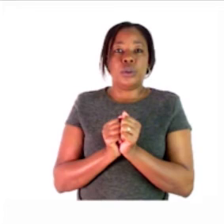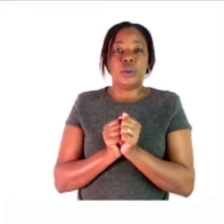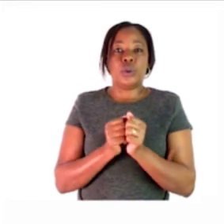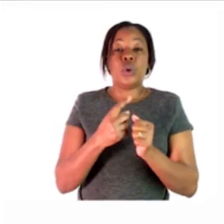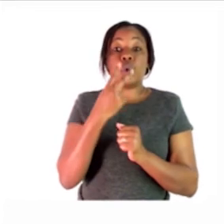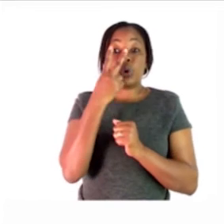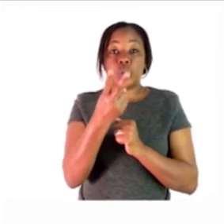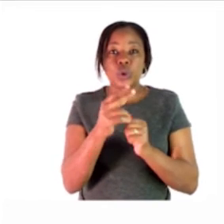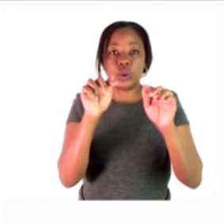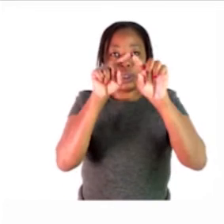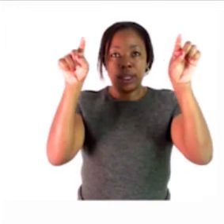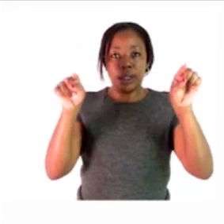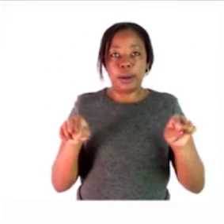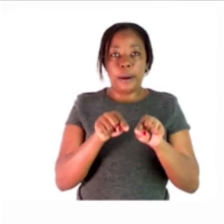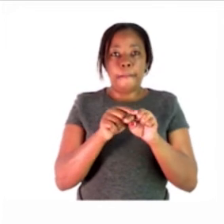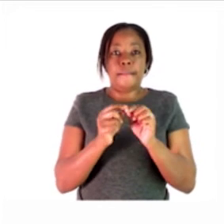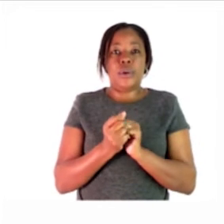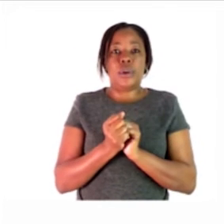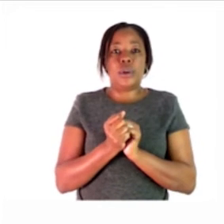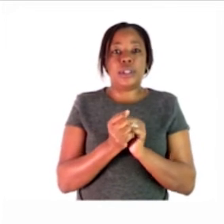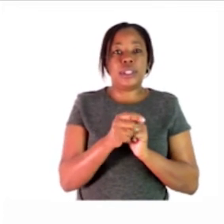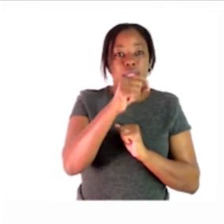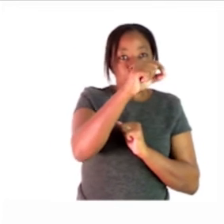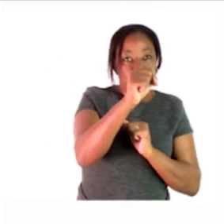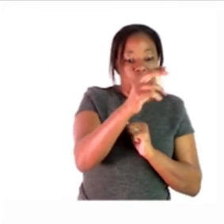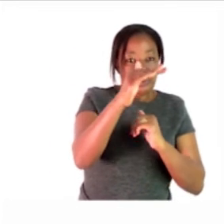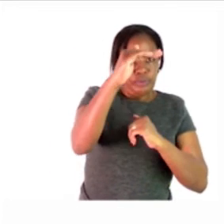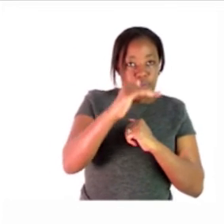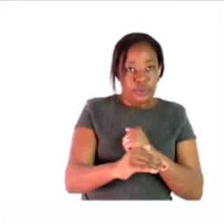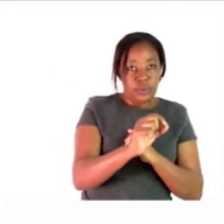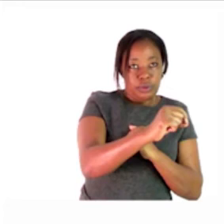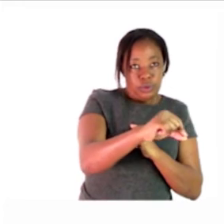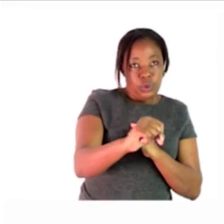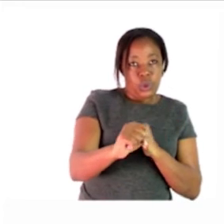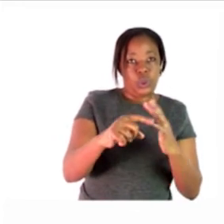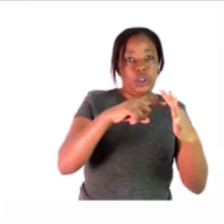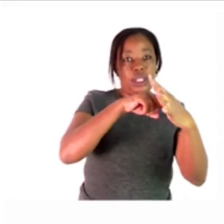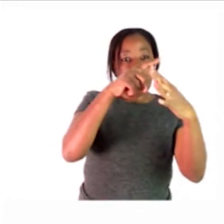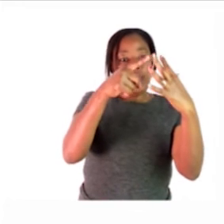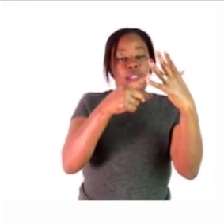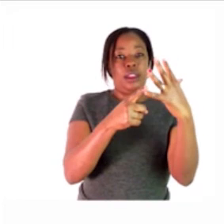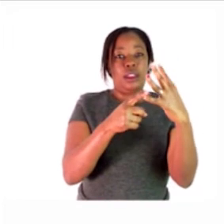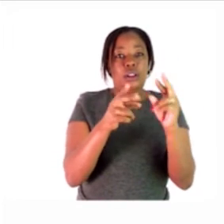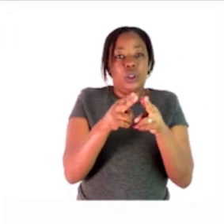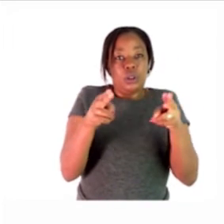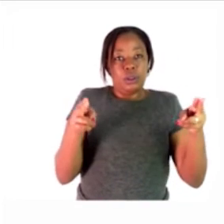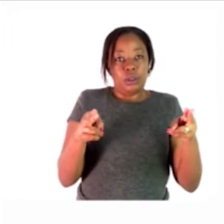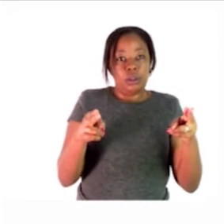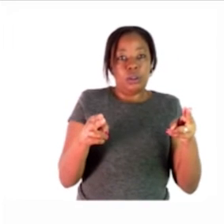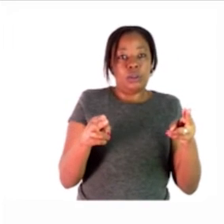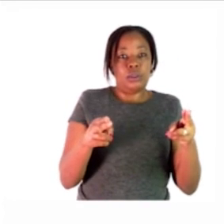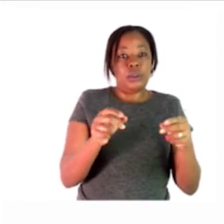or short vowel sound by writing it on the lines below. If it has got a long vowel sound, write